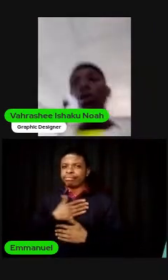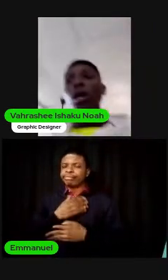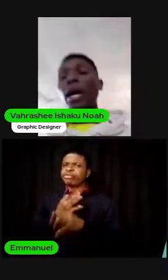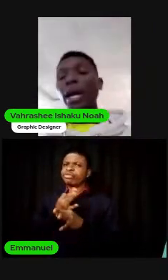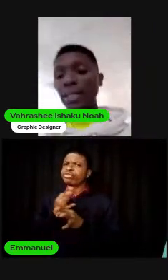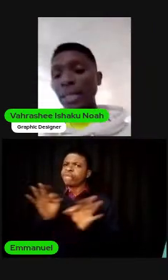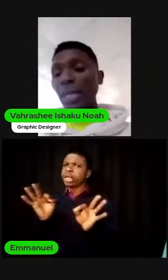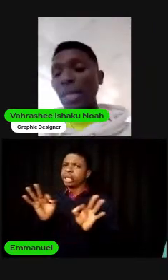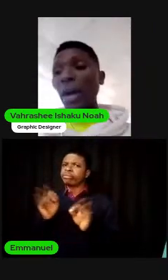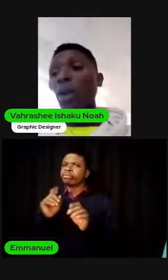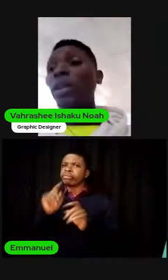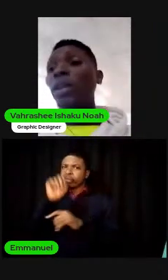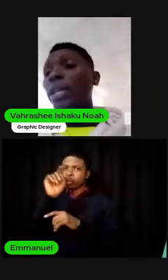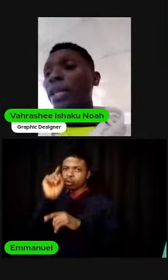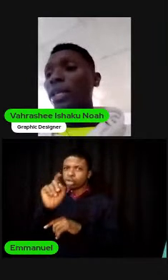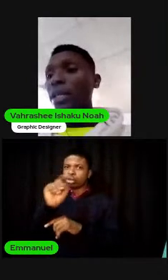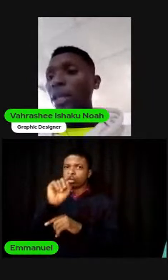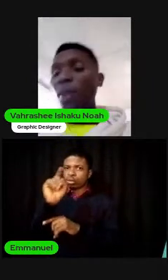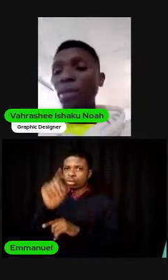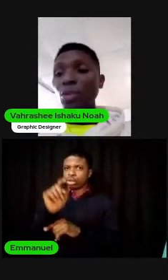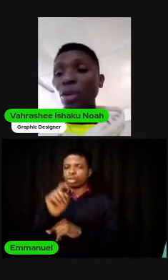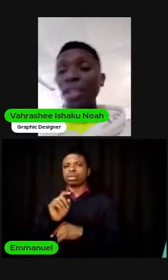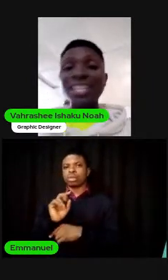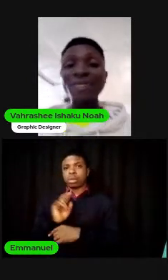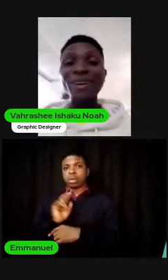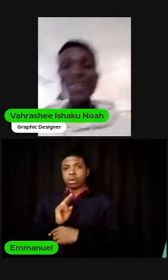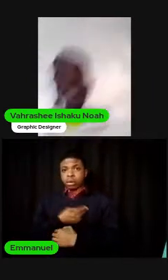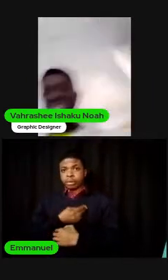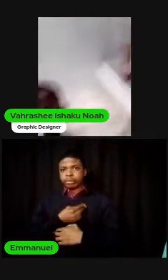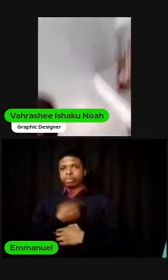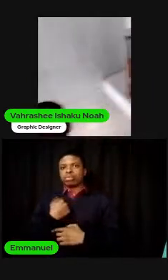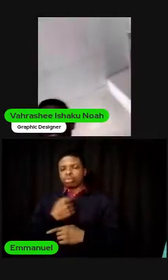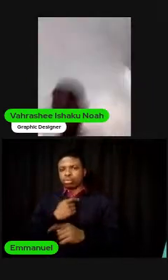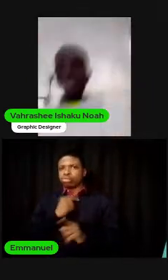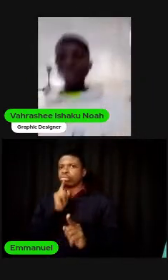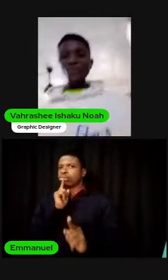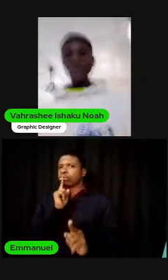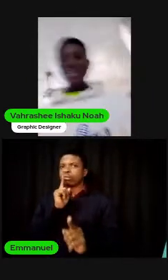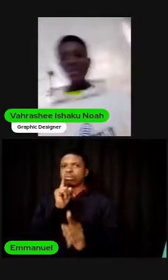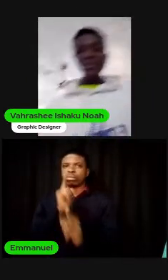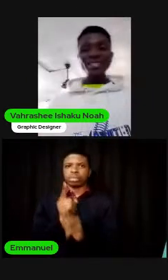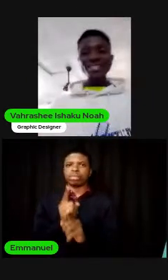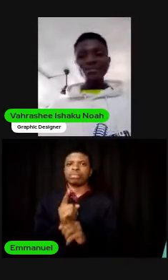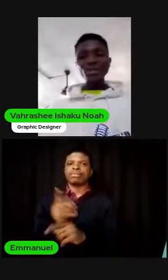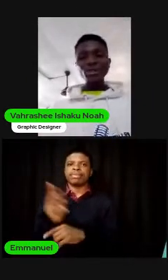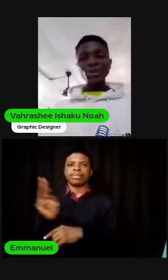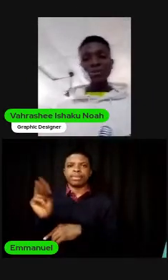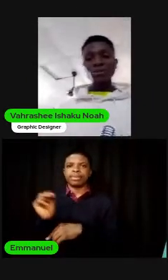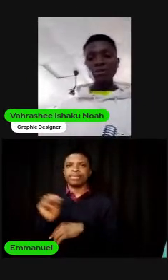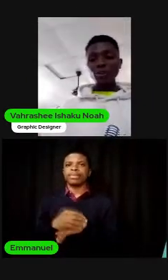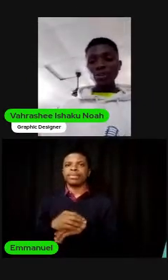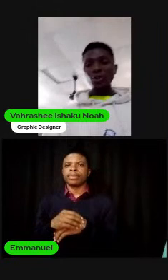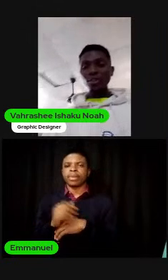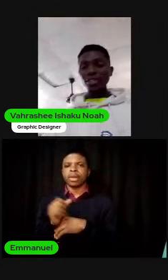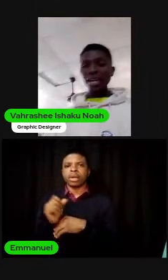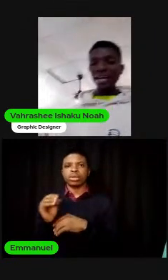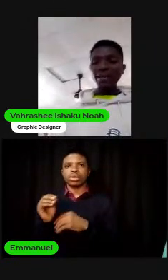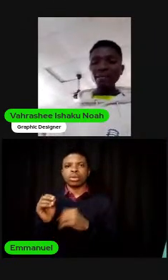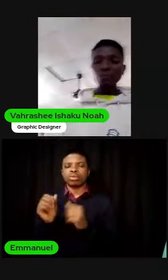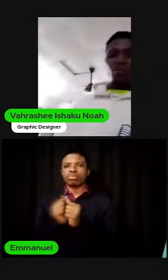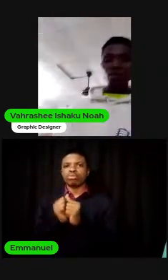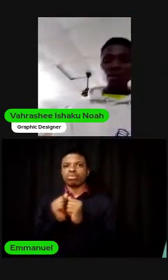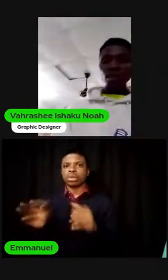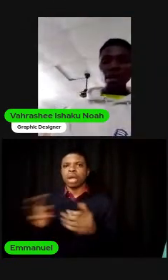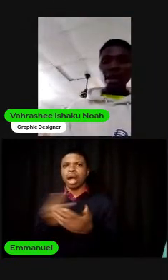to answer them accordingly. I'll be there to answer them accordingly. Yes, so without wasting much of your